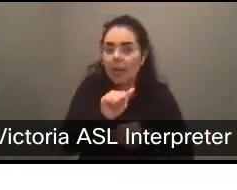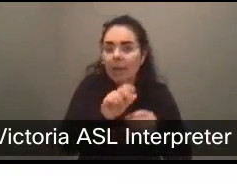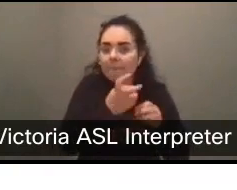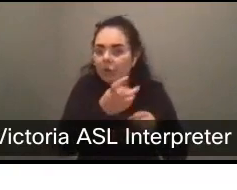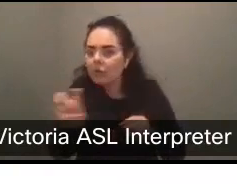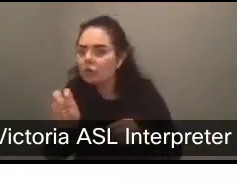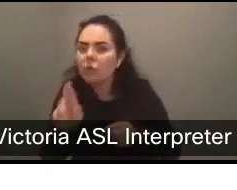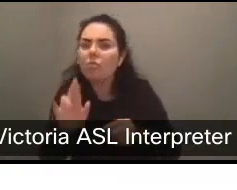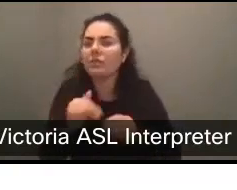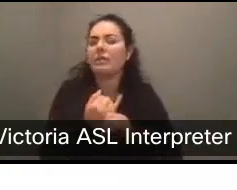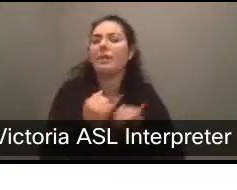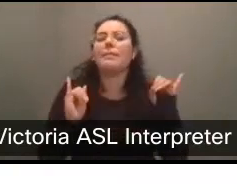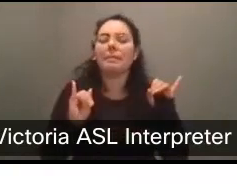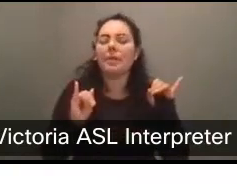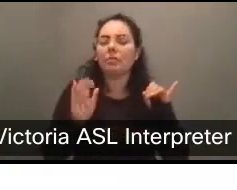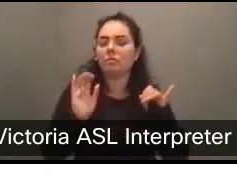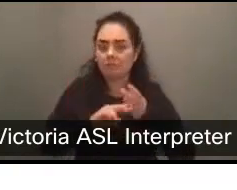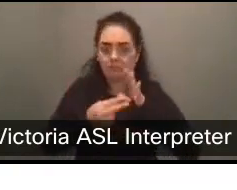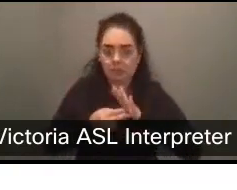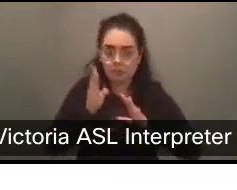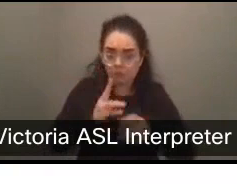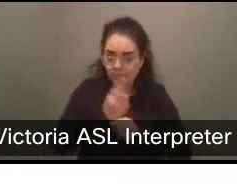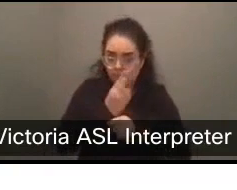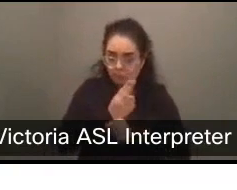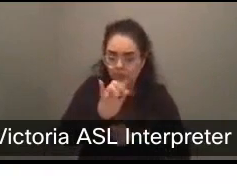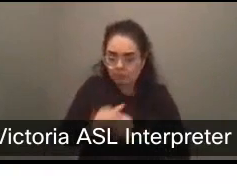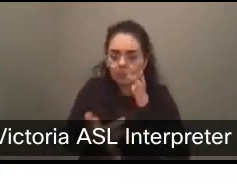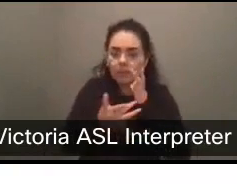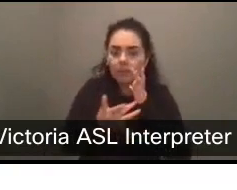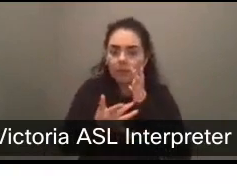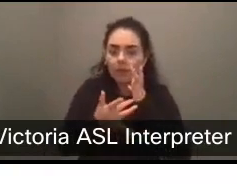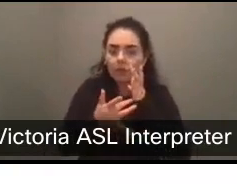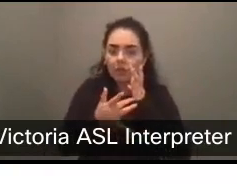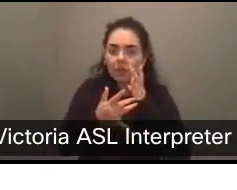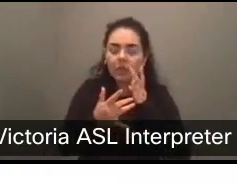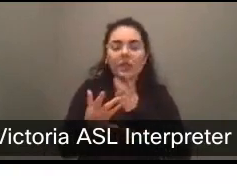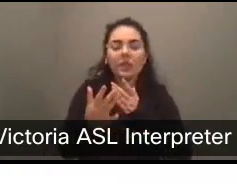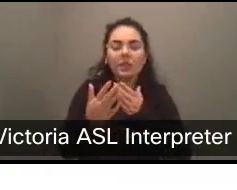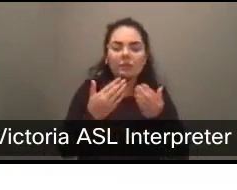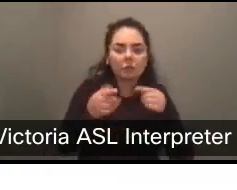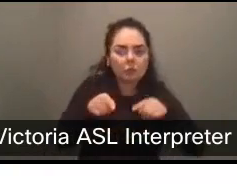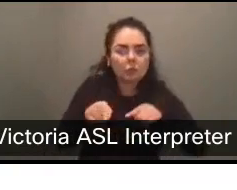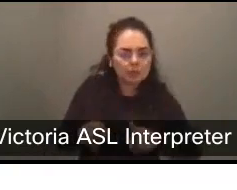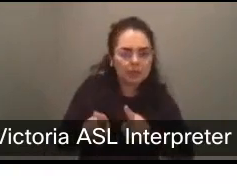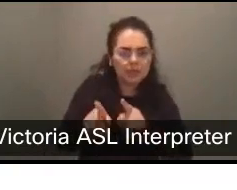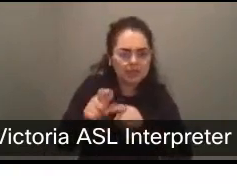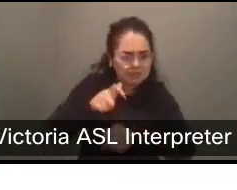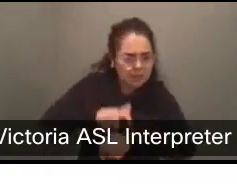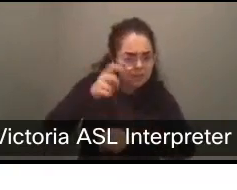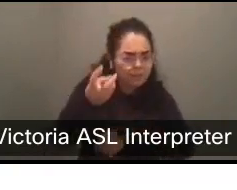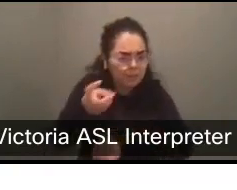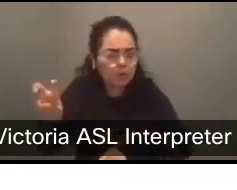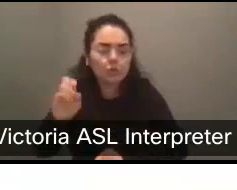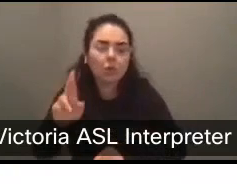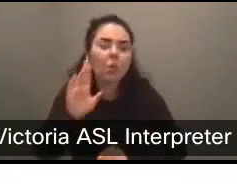independent? So that means that, are we going to be able to use this technology even during the time of the migration, or we will